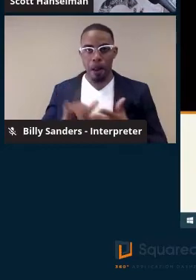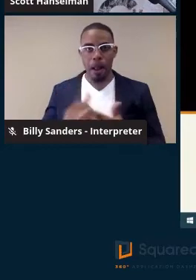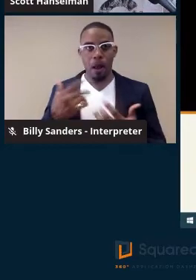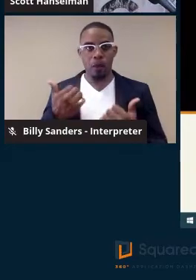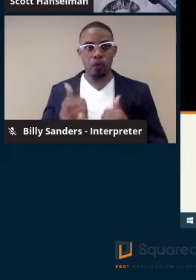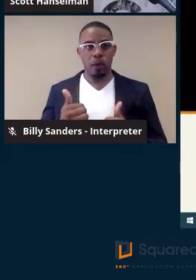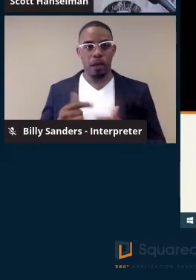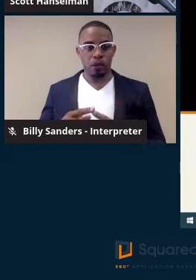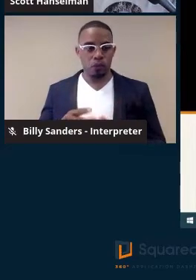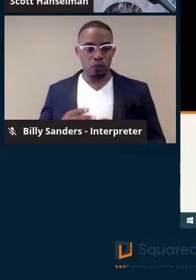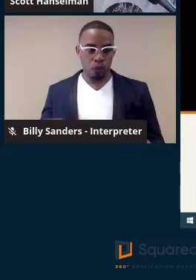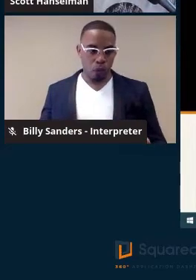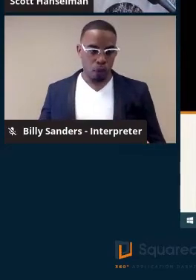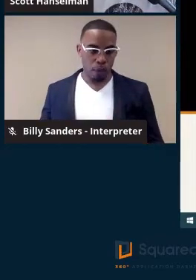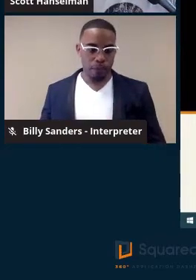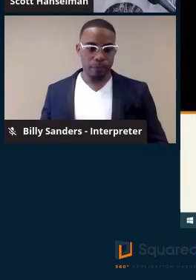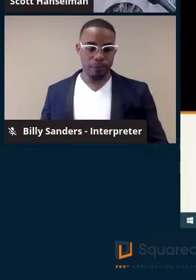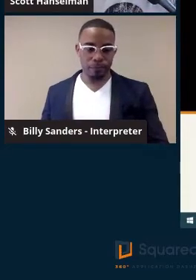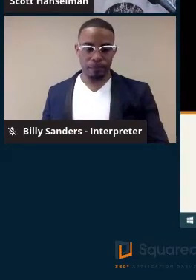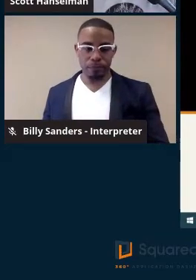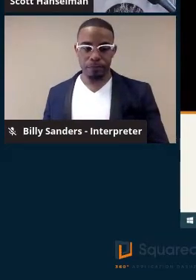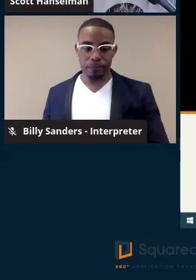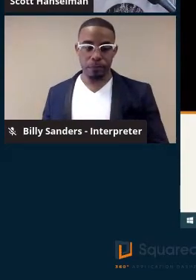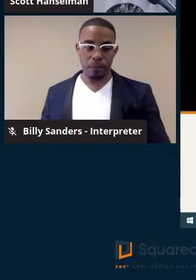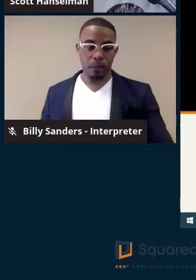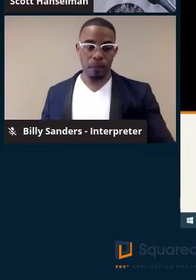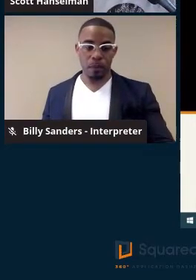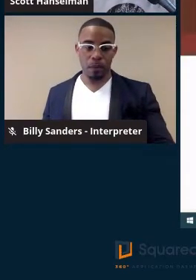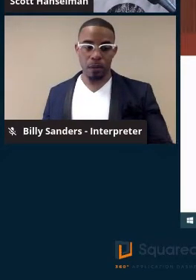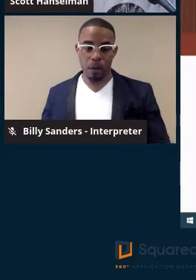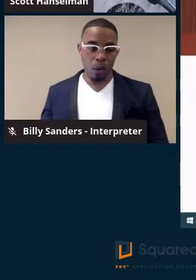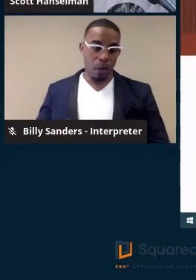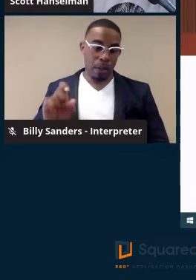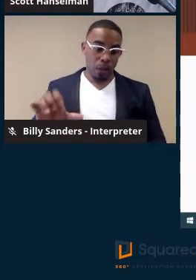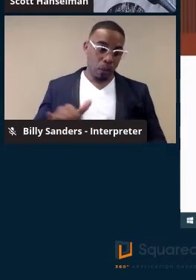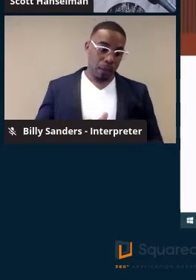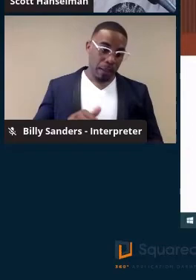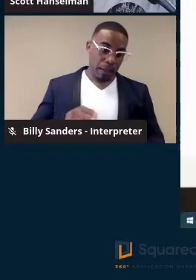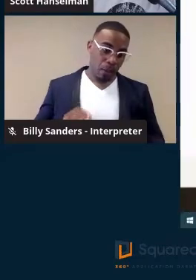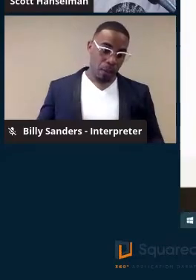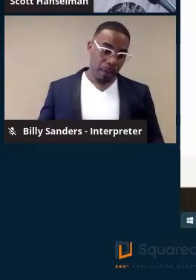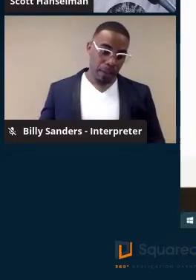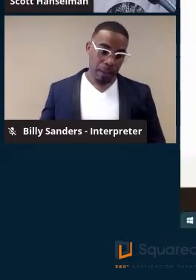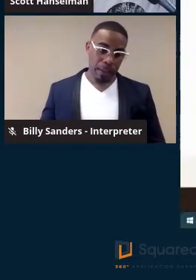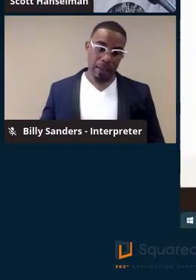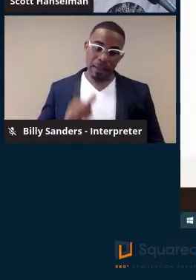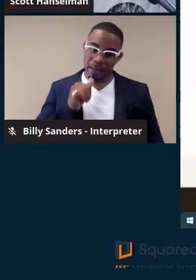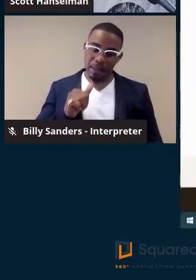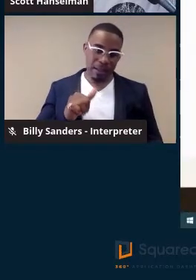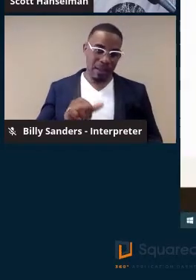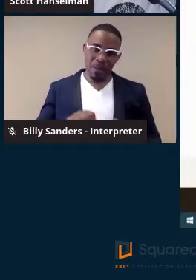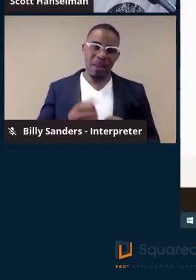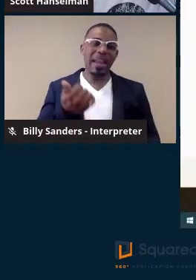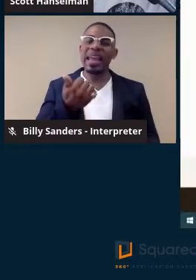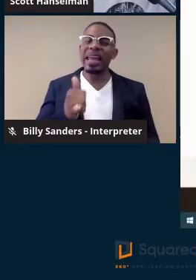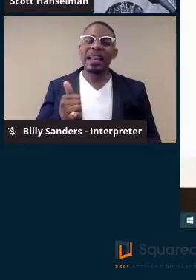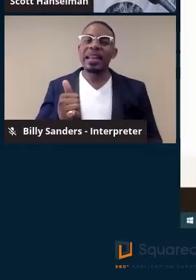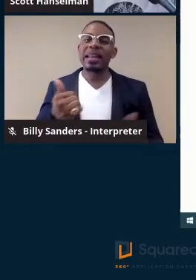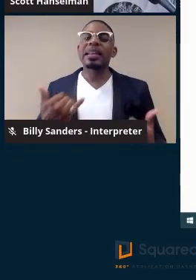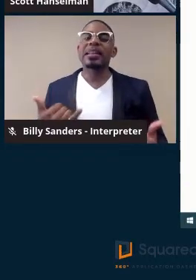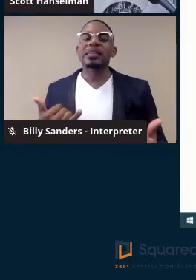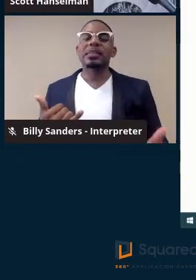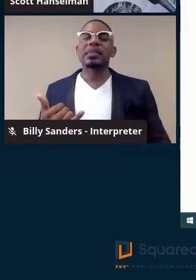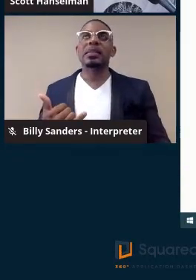try to solve. I also need to do it in a way that doesn't break any of these